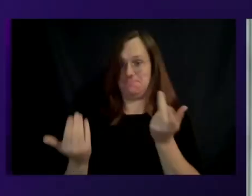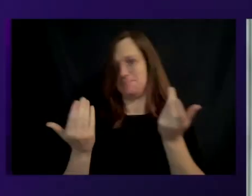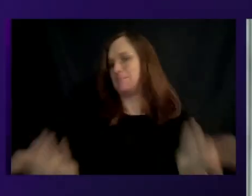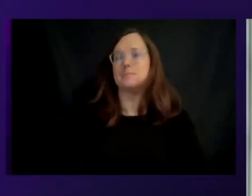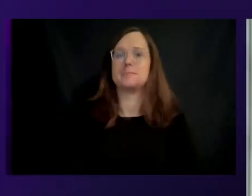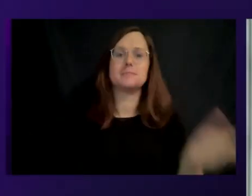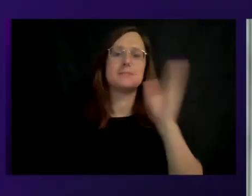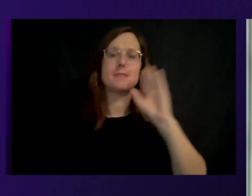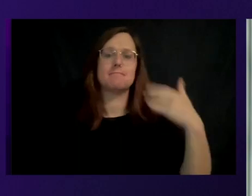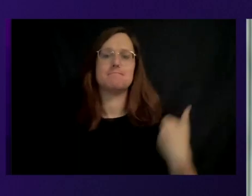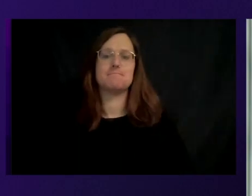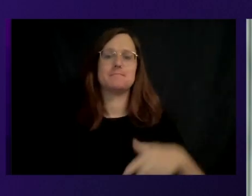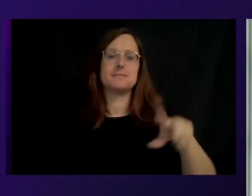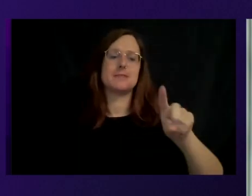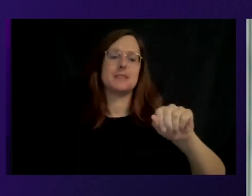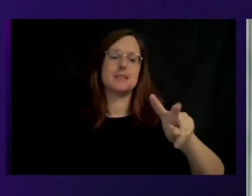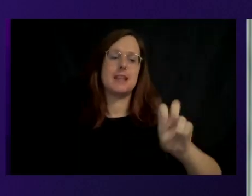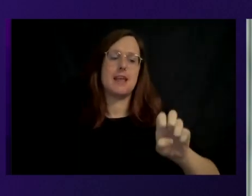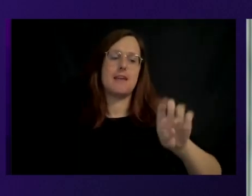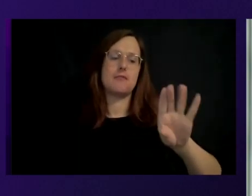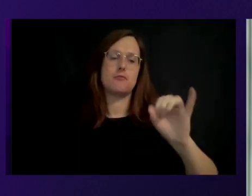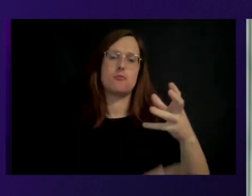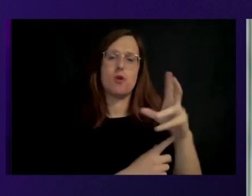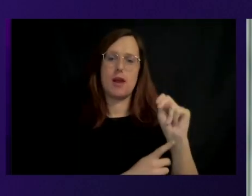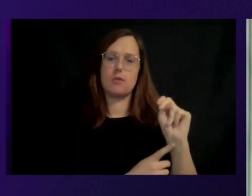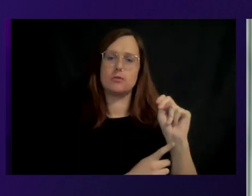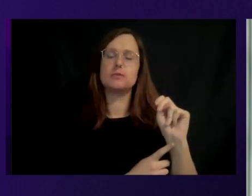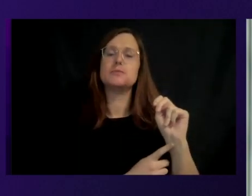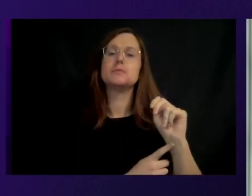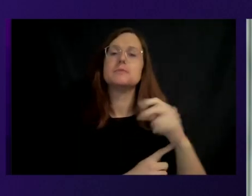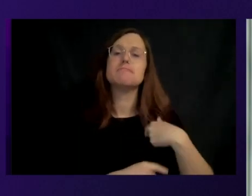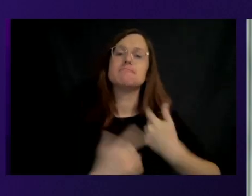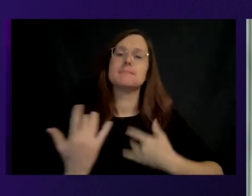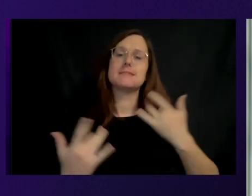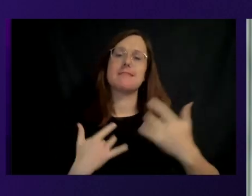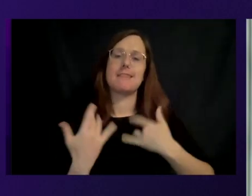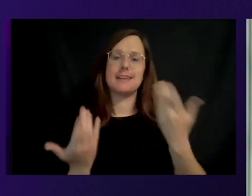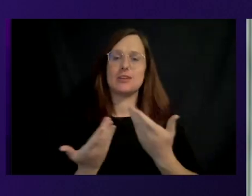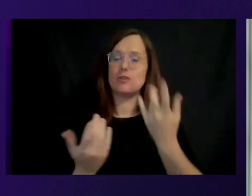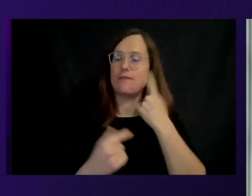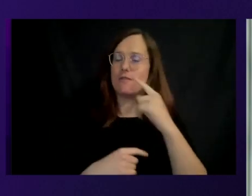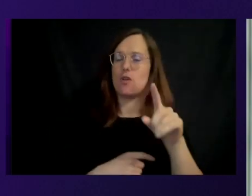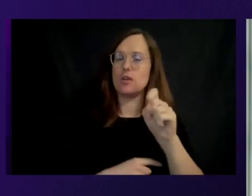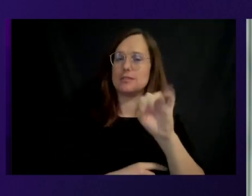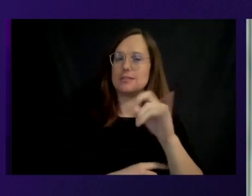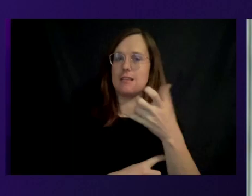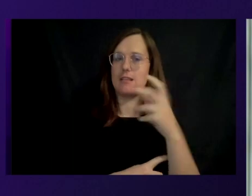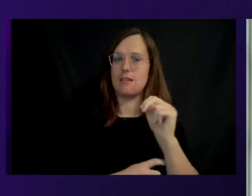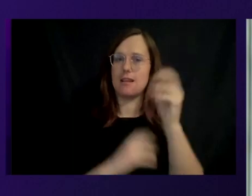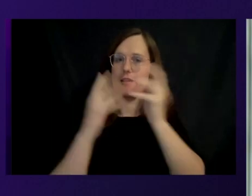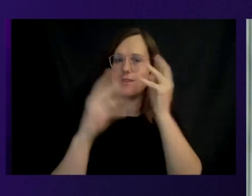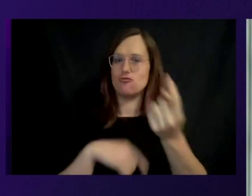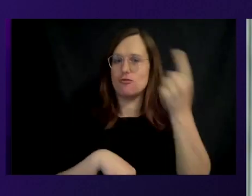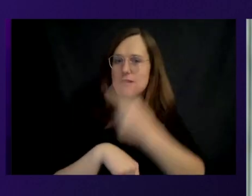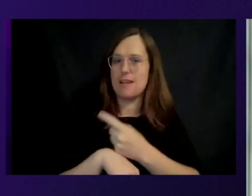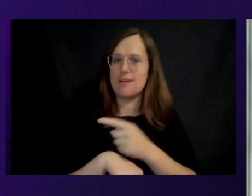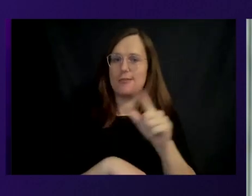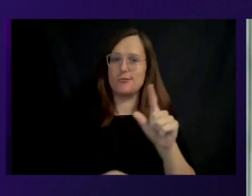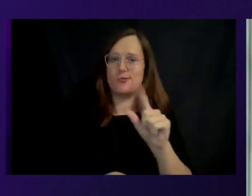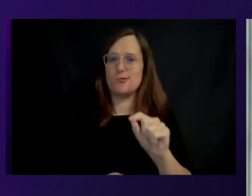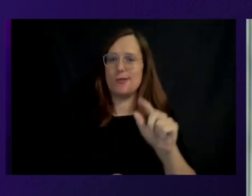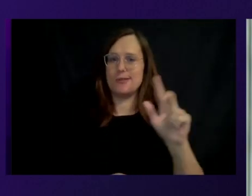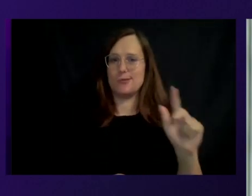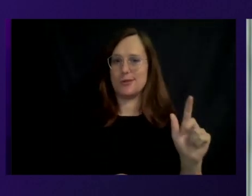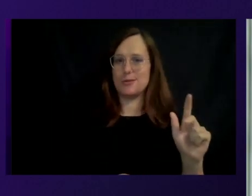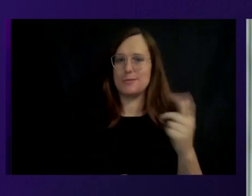I'm Dave Brown, Vice President of Amazon EC2. I'm excited to be here for Silicon Innovation Day 2023. I started working in